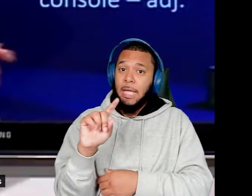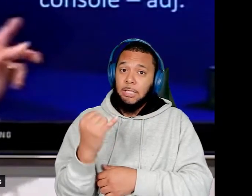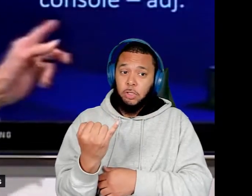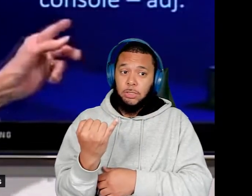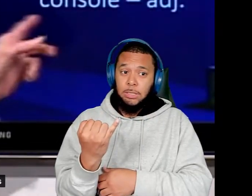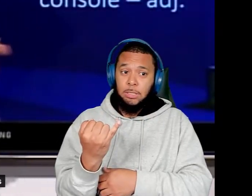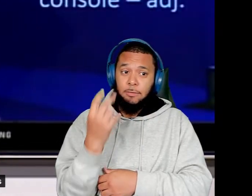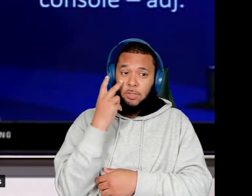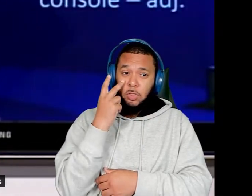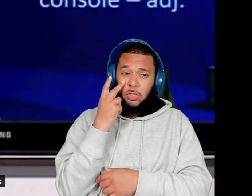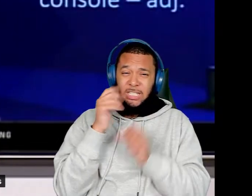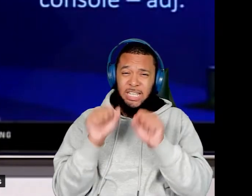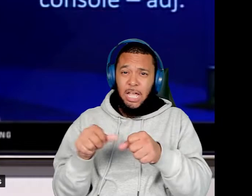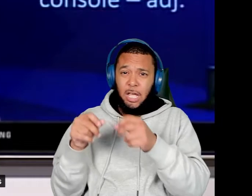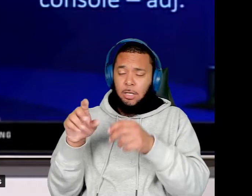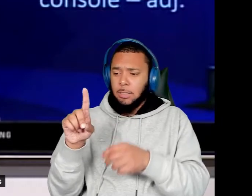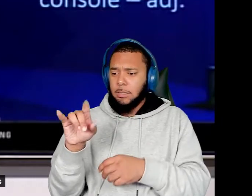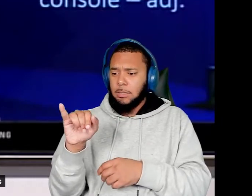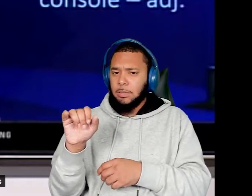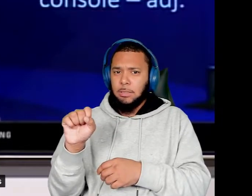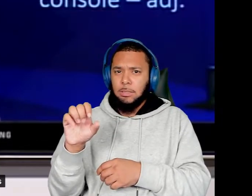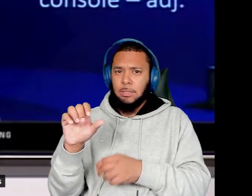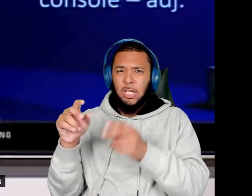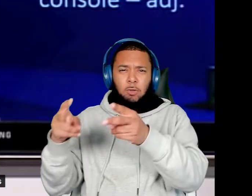Do you see console in that word?